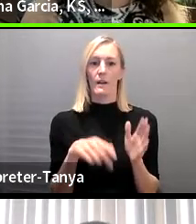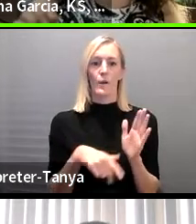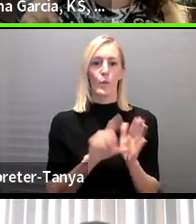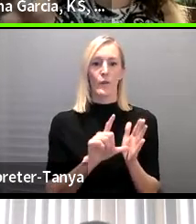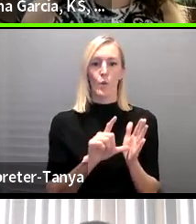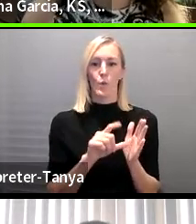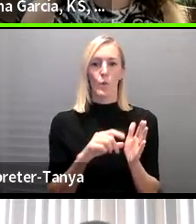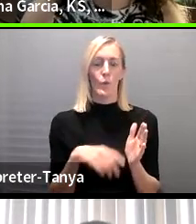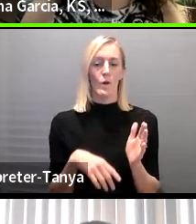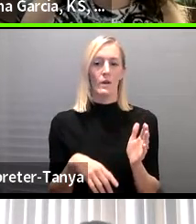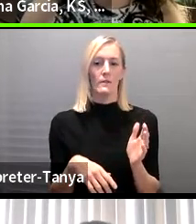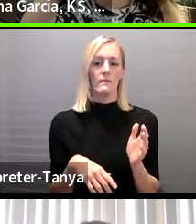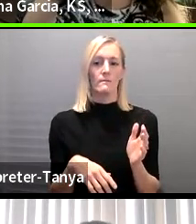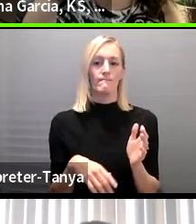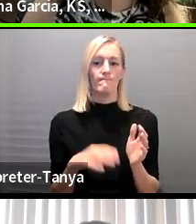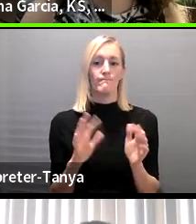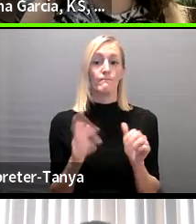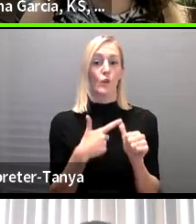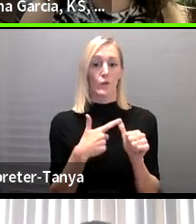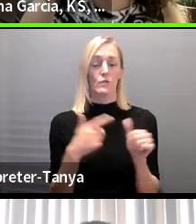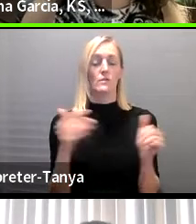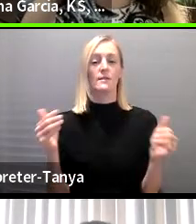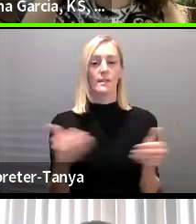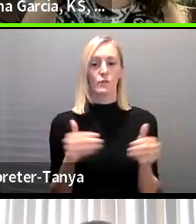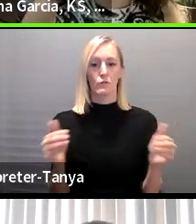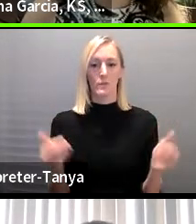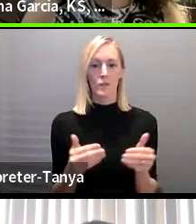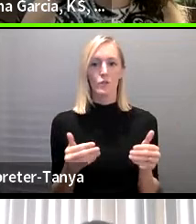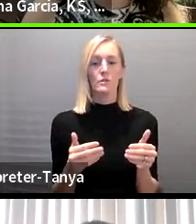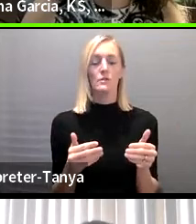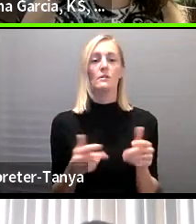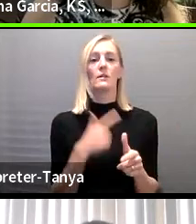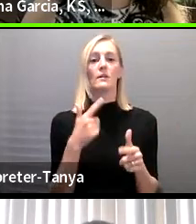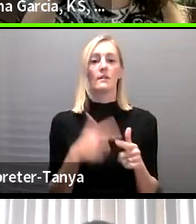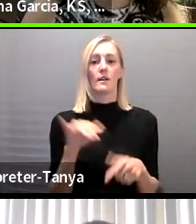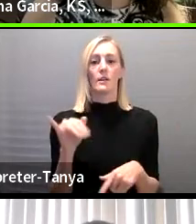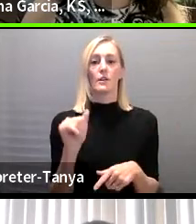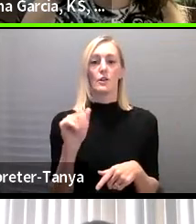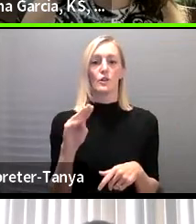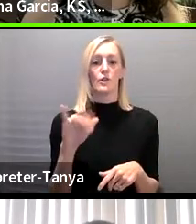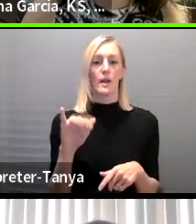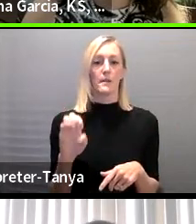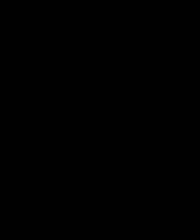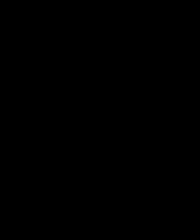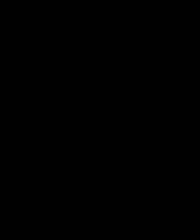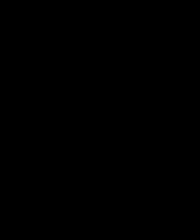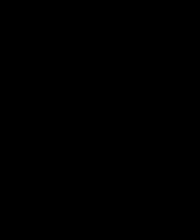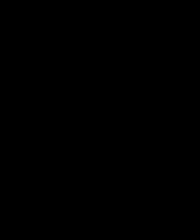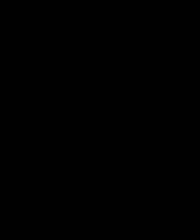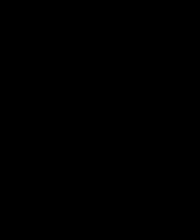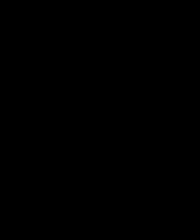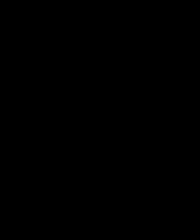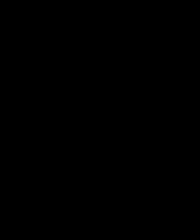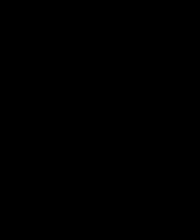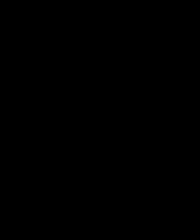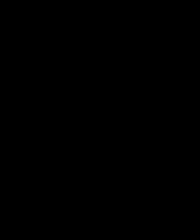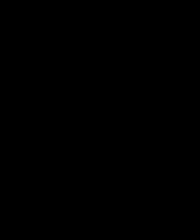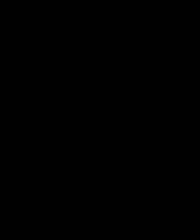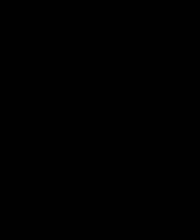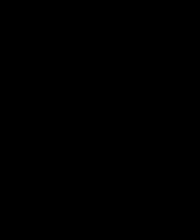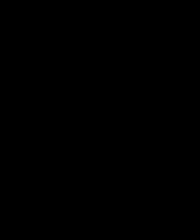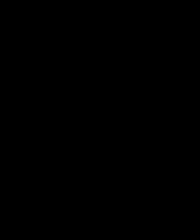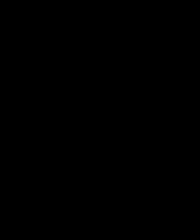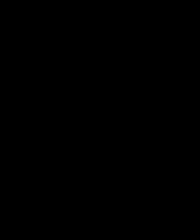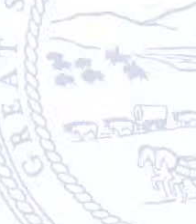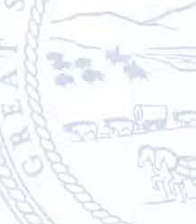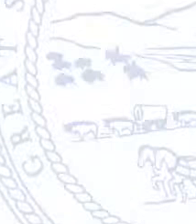to start with introductions. Then Jamie Gable, Senior Epidemiologist at KDHE, will review